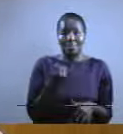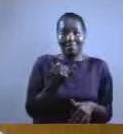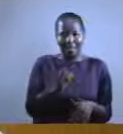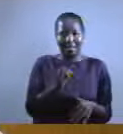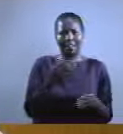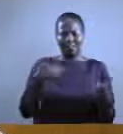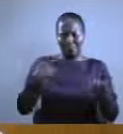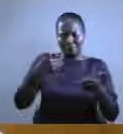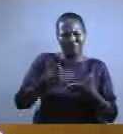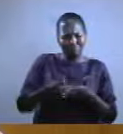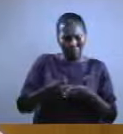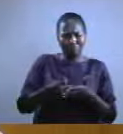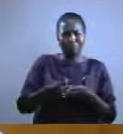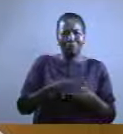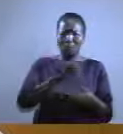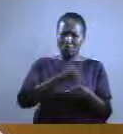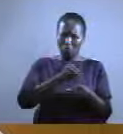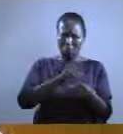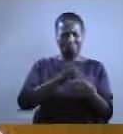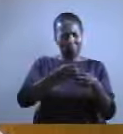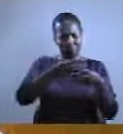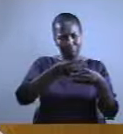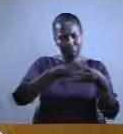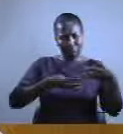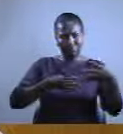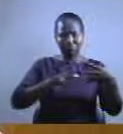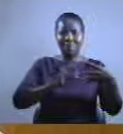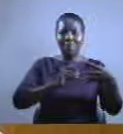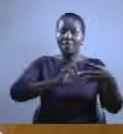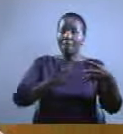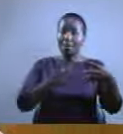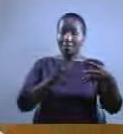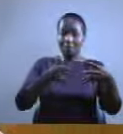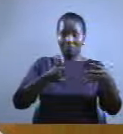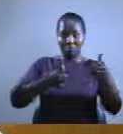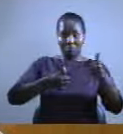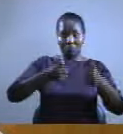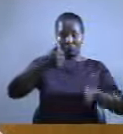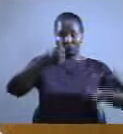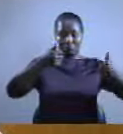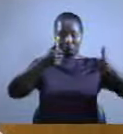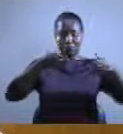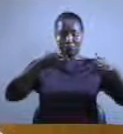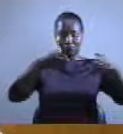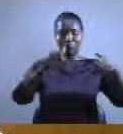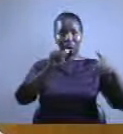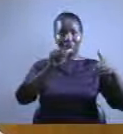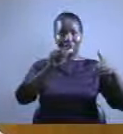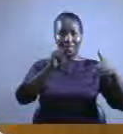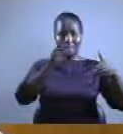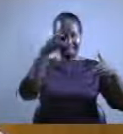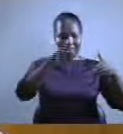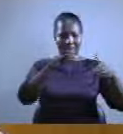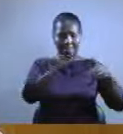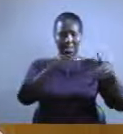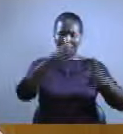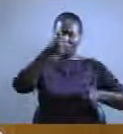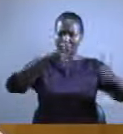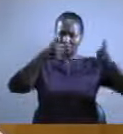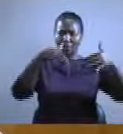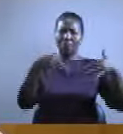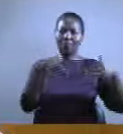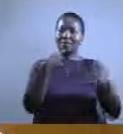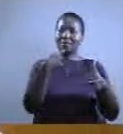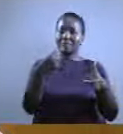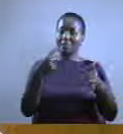face challenges, but it is in the quality of our leadership provided by an ANC government that the answer to the